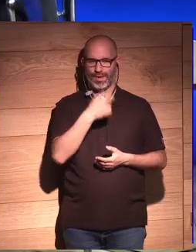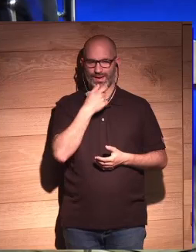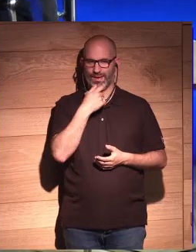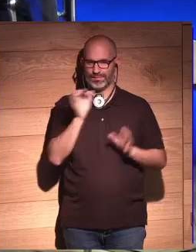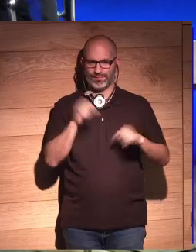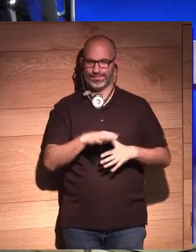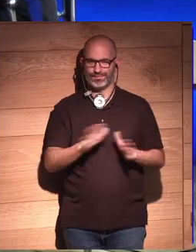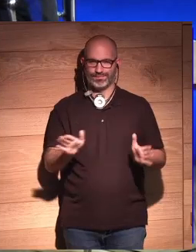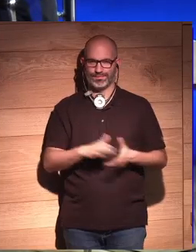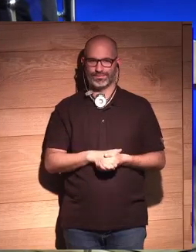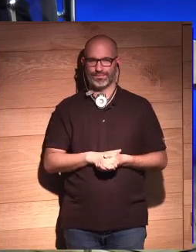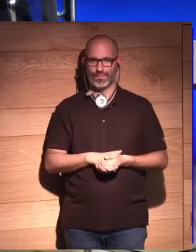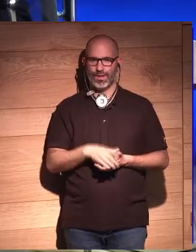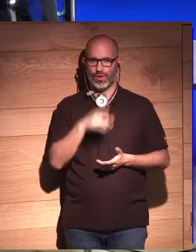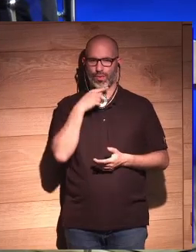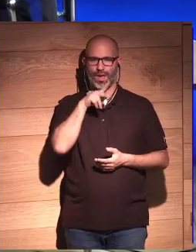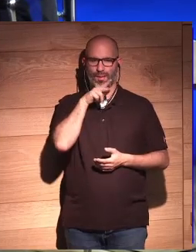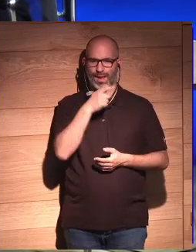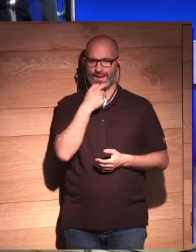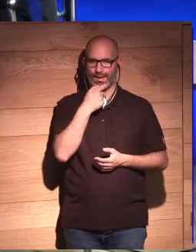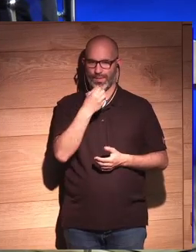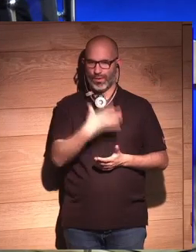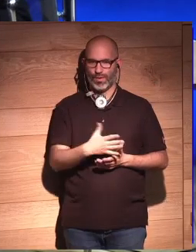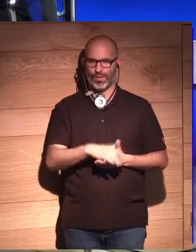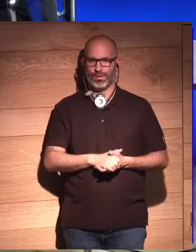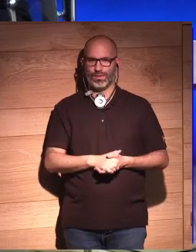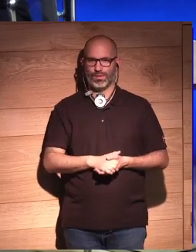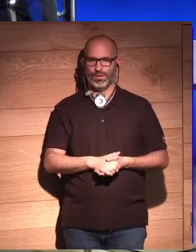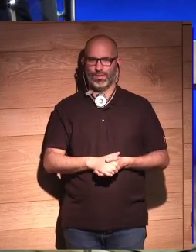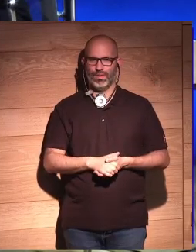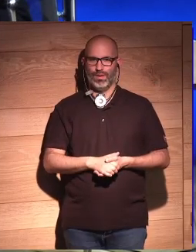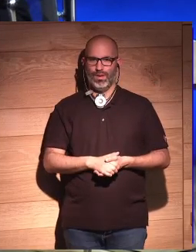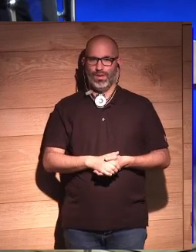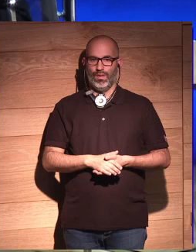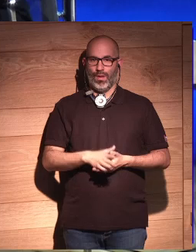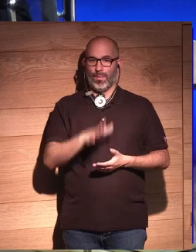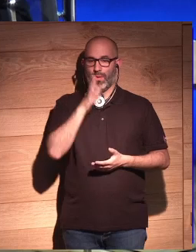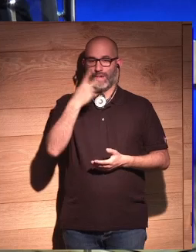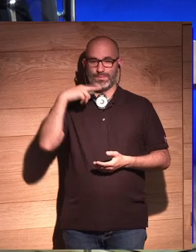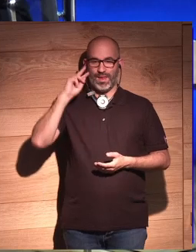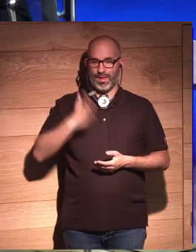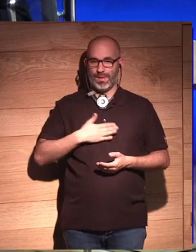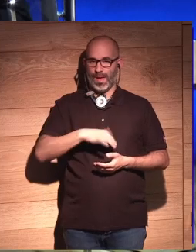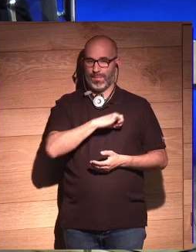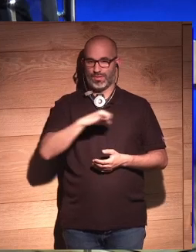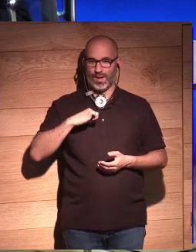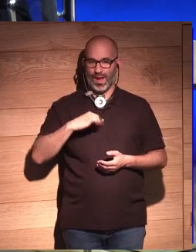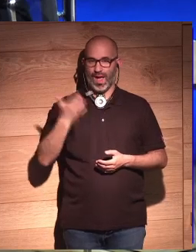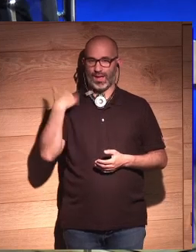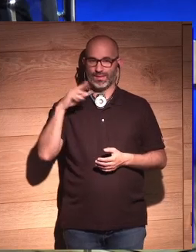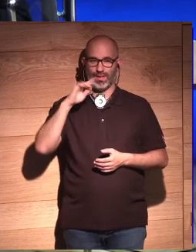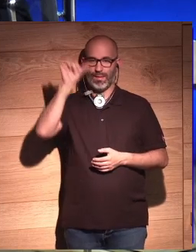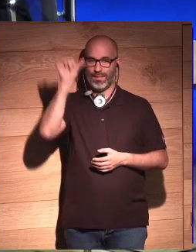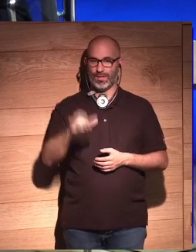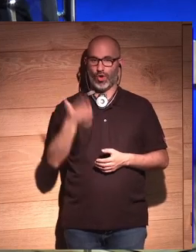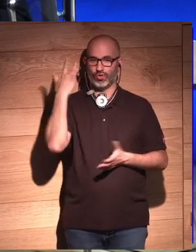I do it in English. What I have to say is that in my personal experience, when I was watching the other day